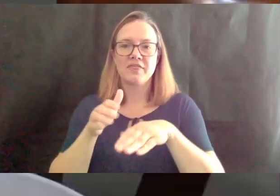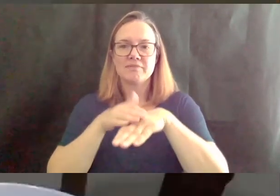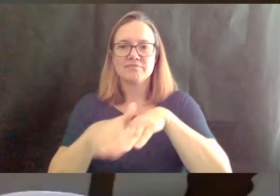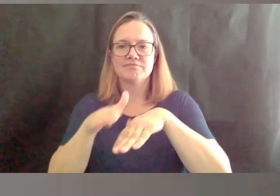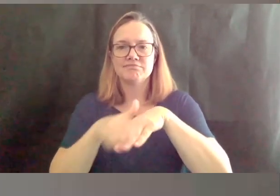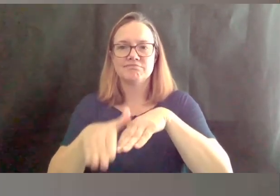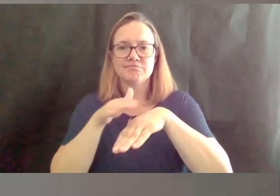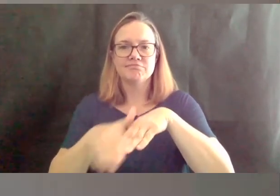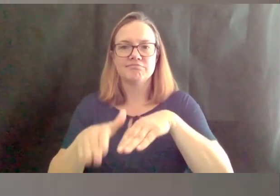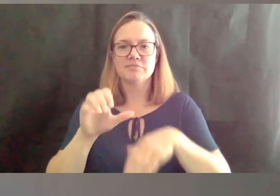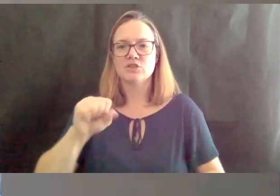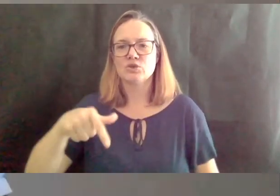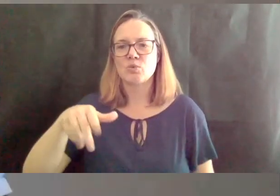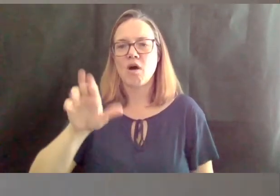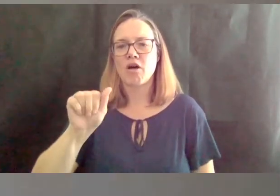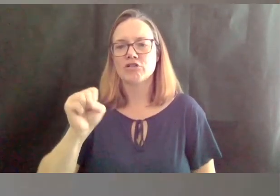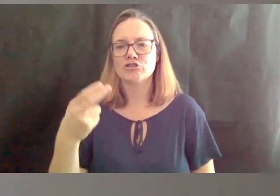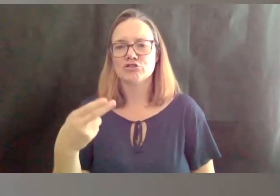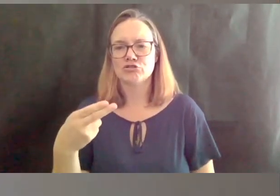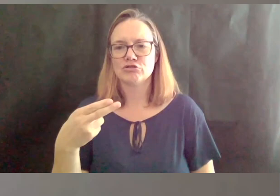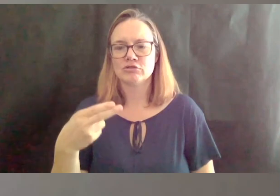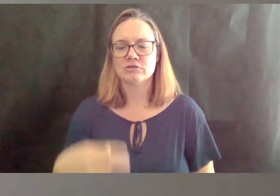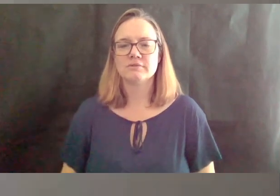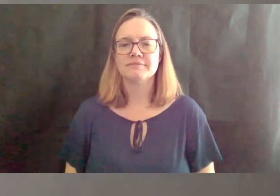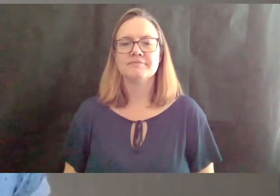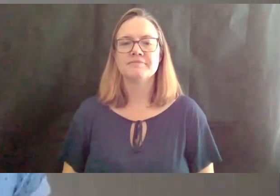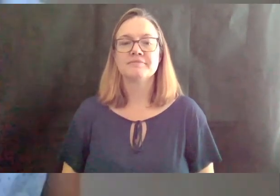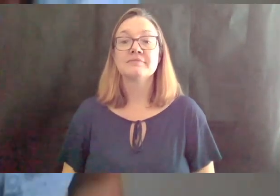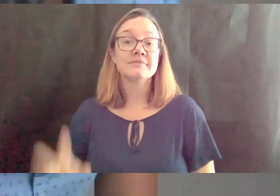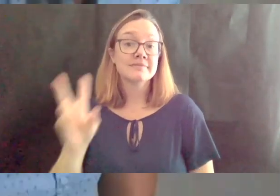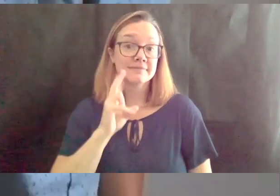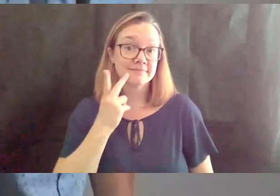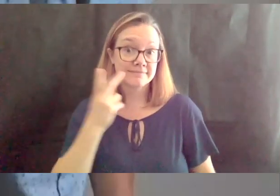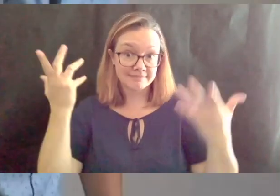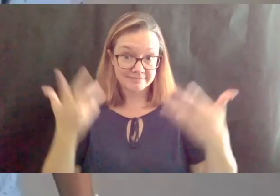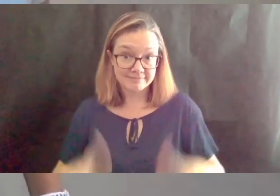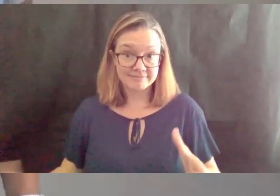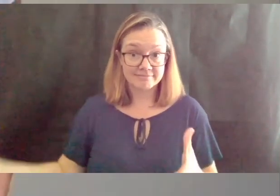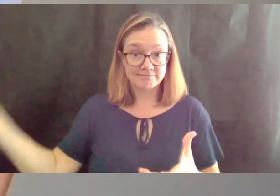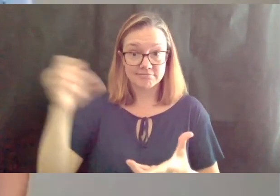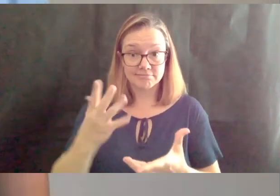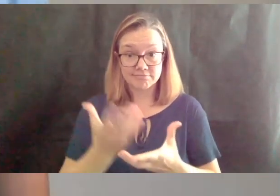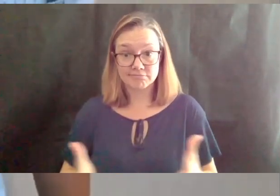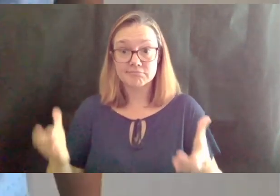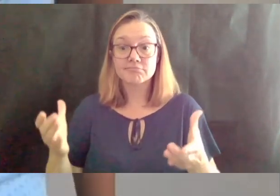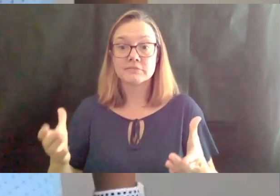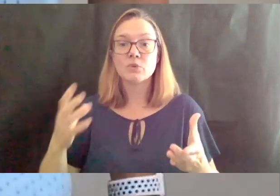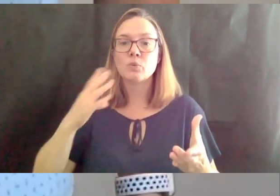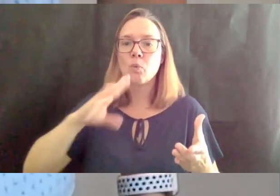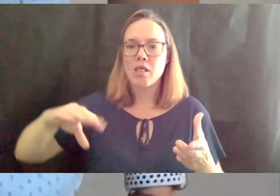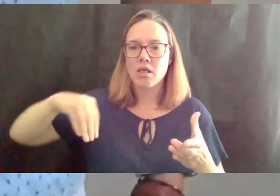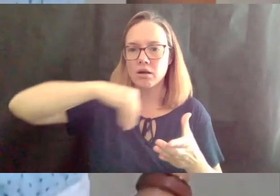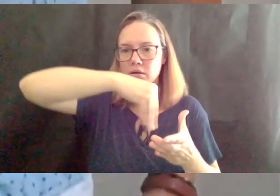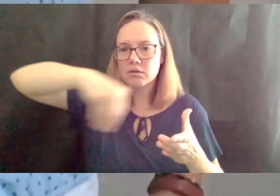squash. So now that we got our veggies in the bowl, we're going to season them a little bit with salt.